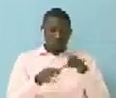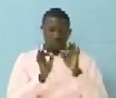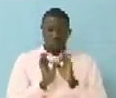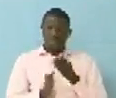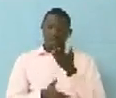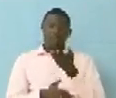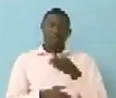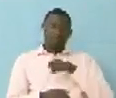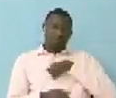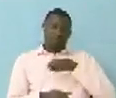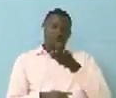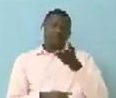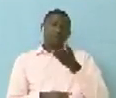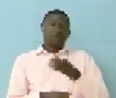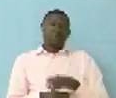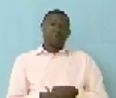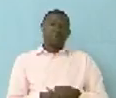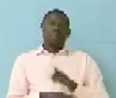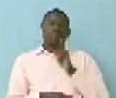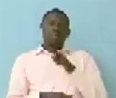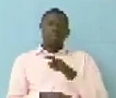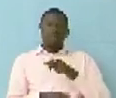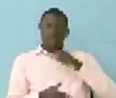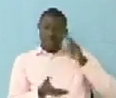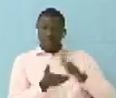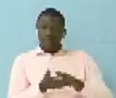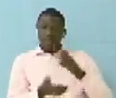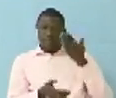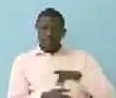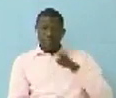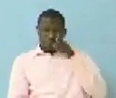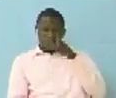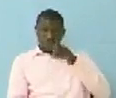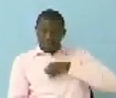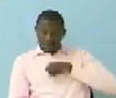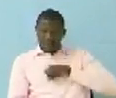that evidence is from you. Confirm it.